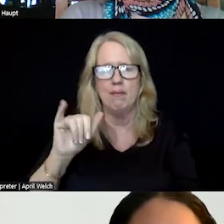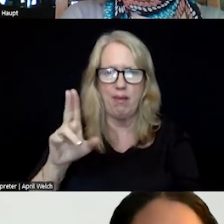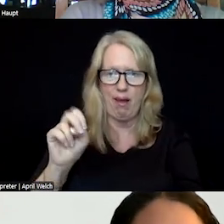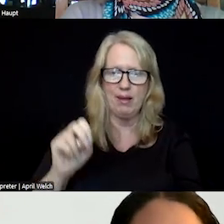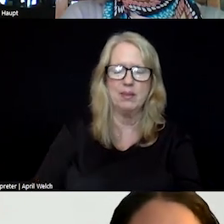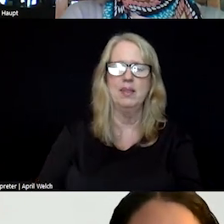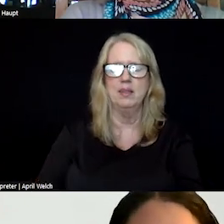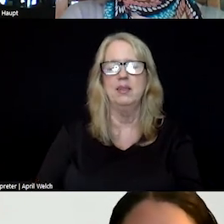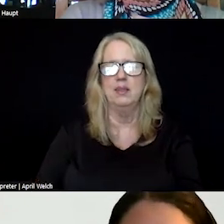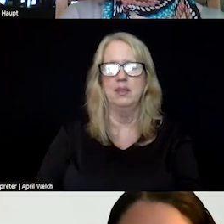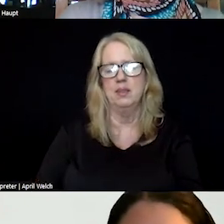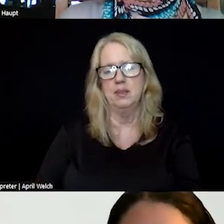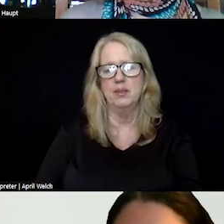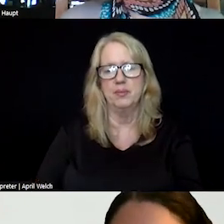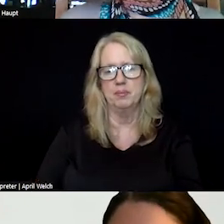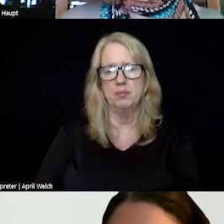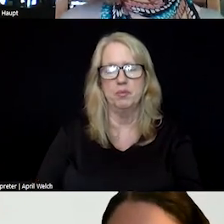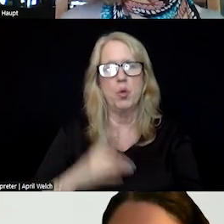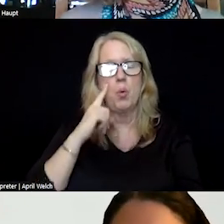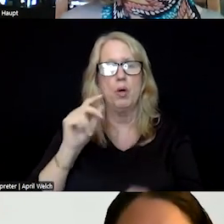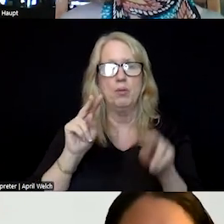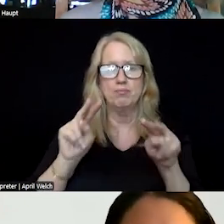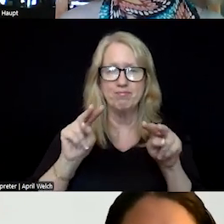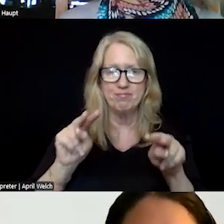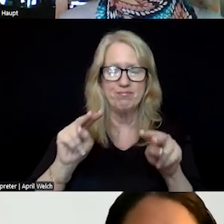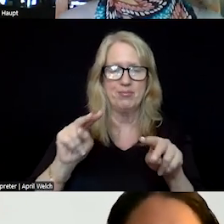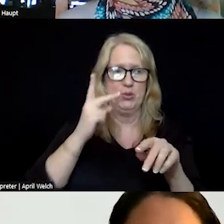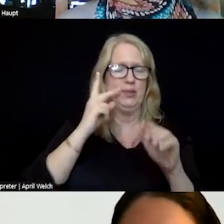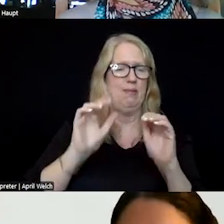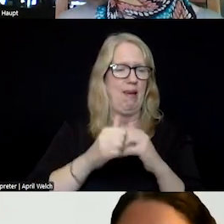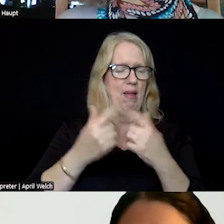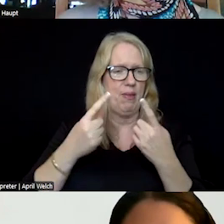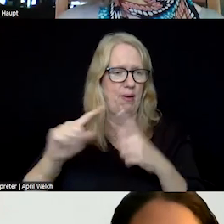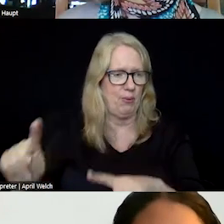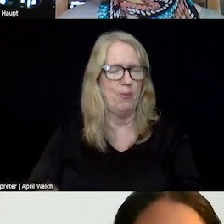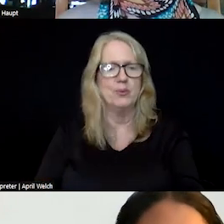So we'll keep an eye out to see how that goes in the Senate.